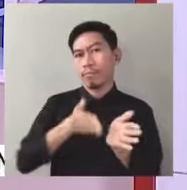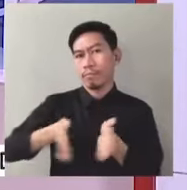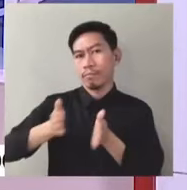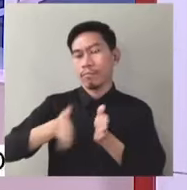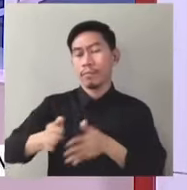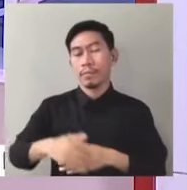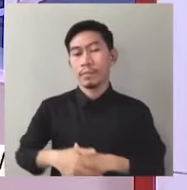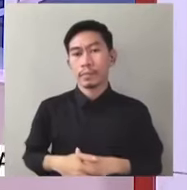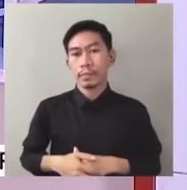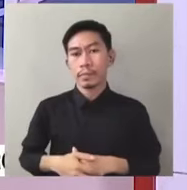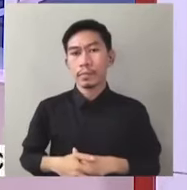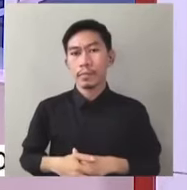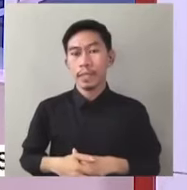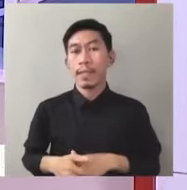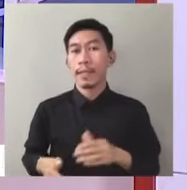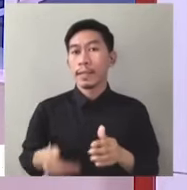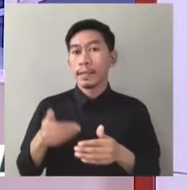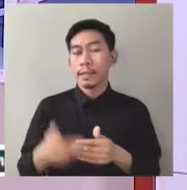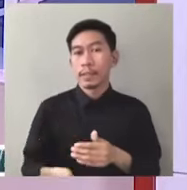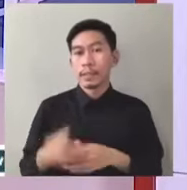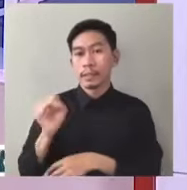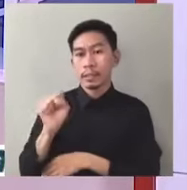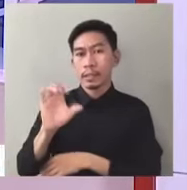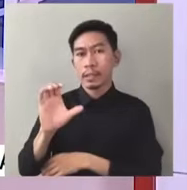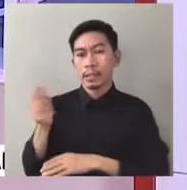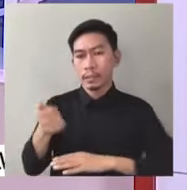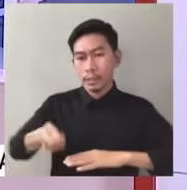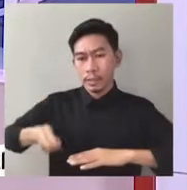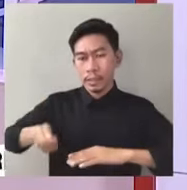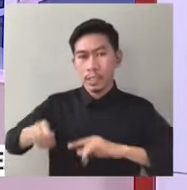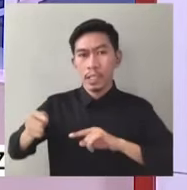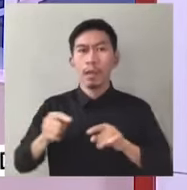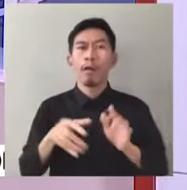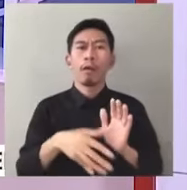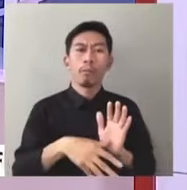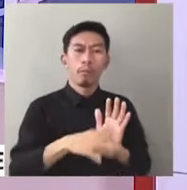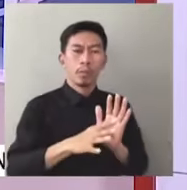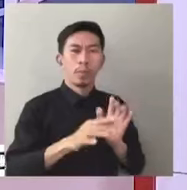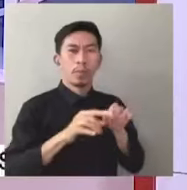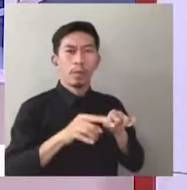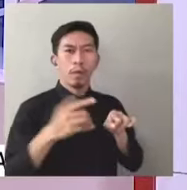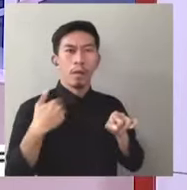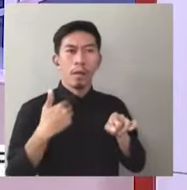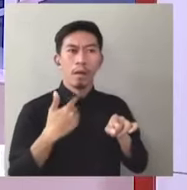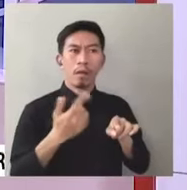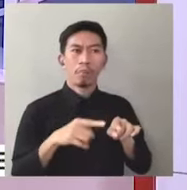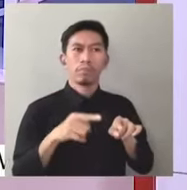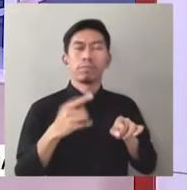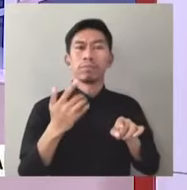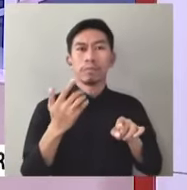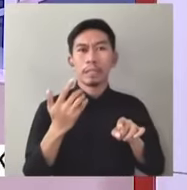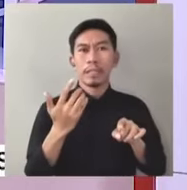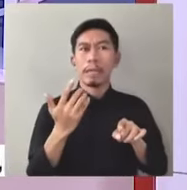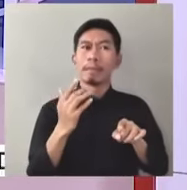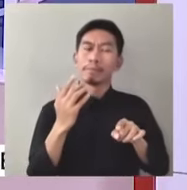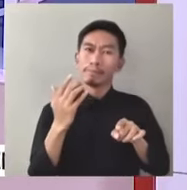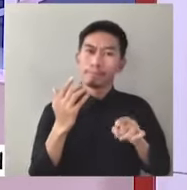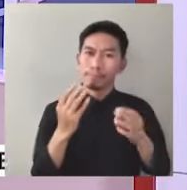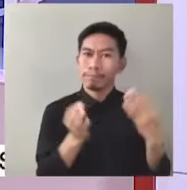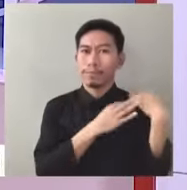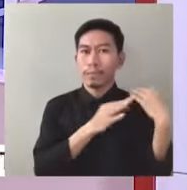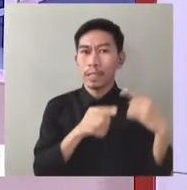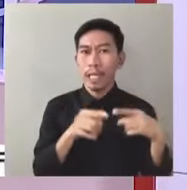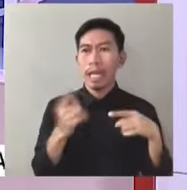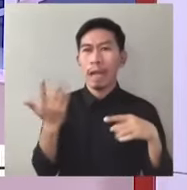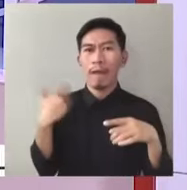Supreme Court ruling, the Commission on Elections committed grave abuse of discretion when it disqualified Smartmatic from bidding in the 2025